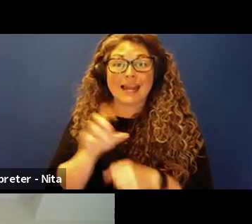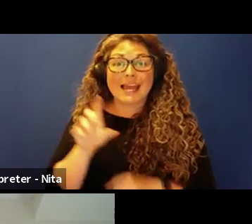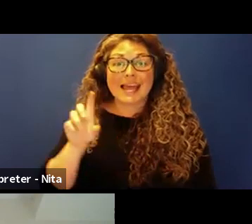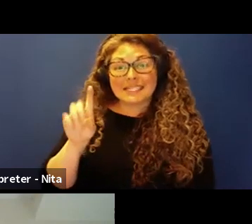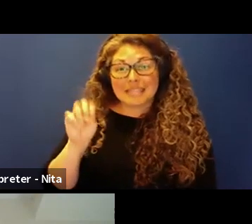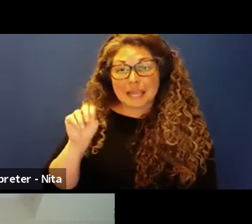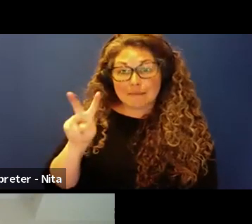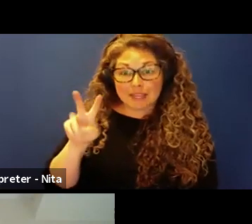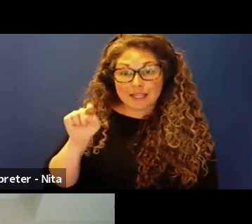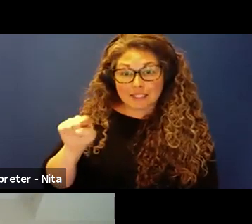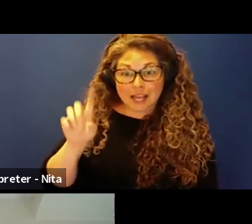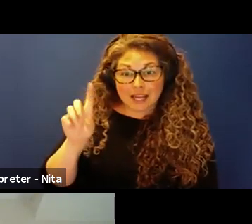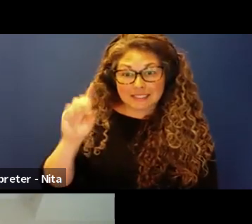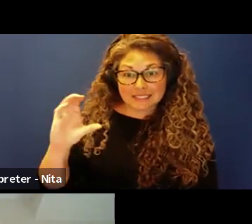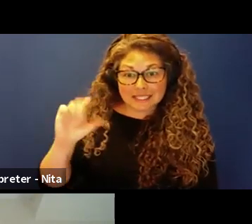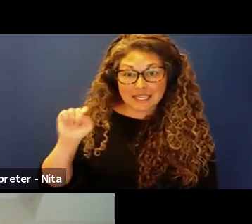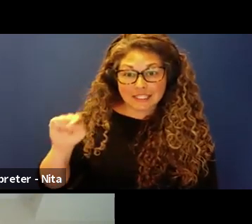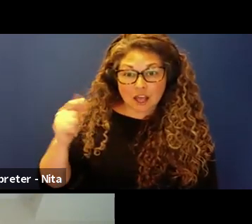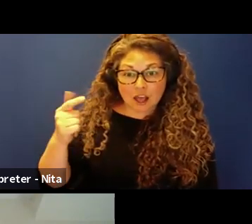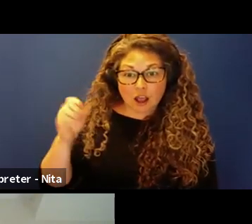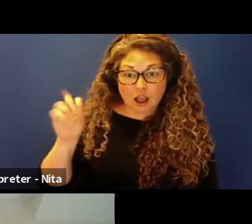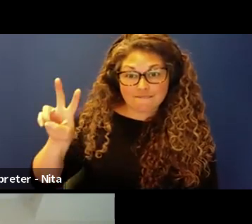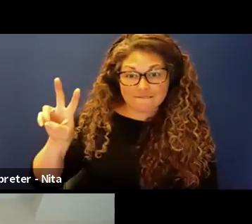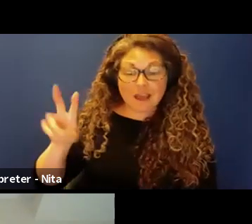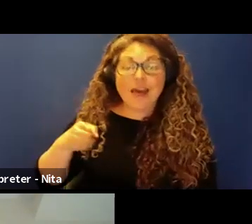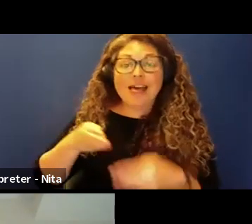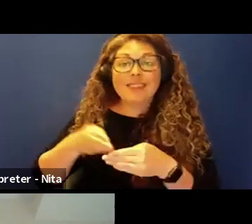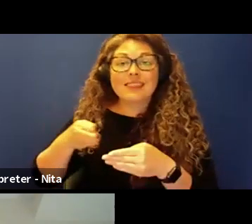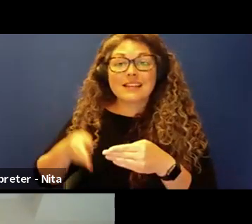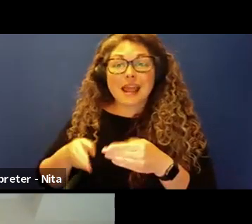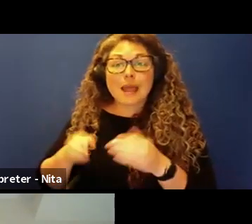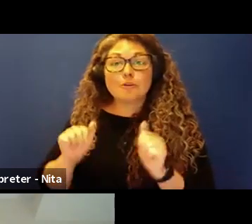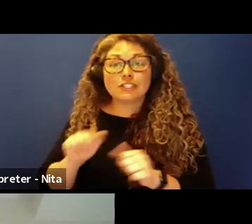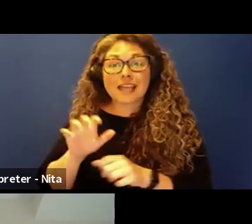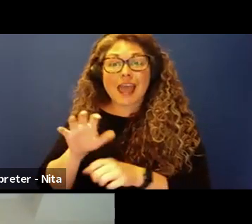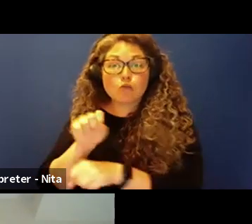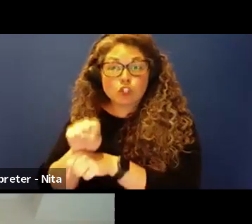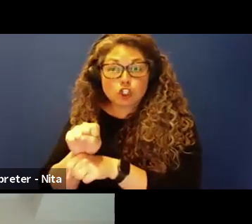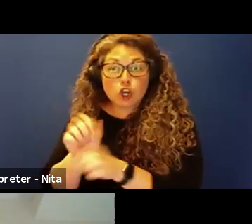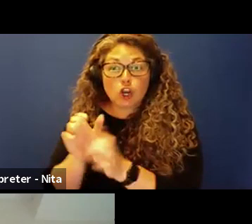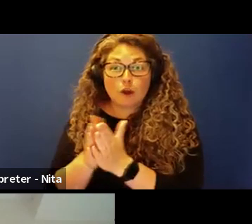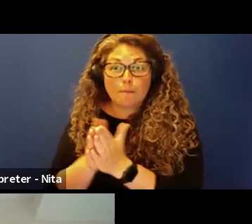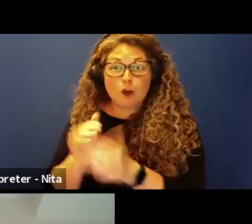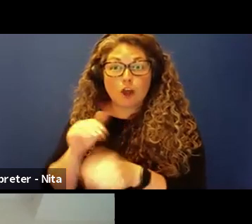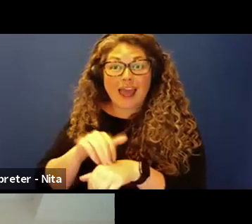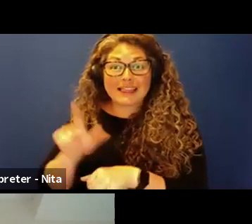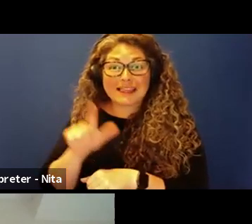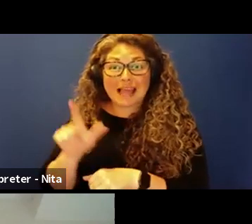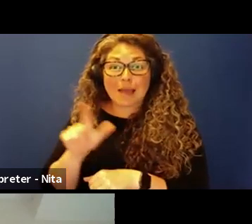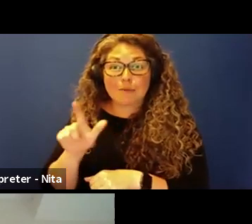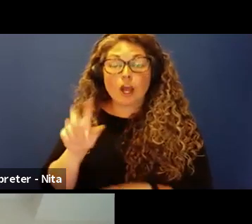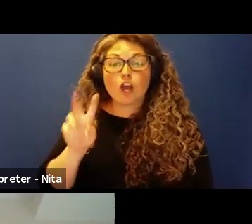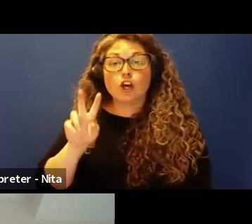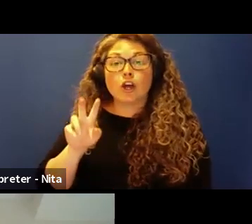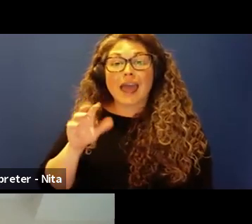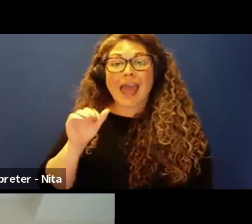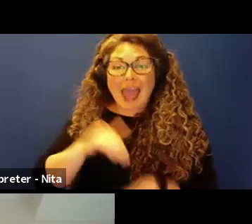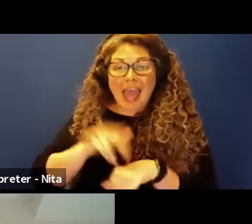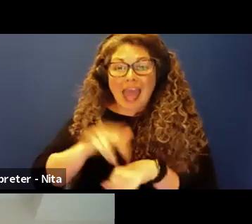dmv.dc.gov. Neighbors can now reserve books from the library to be picked up curbside at 2 DCPL